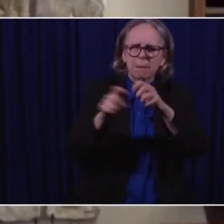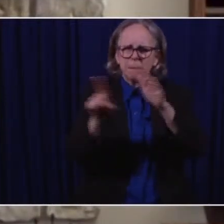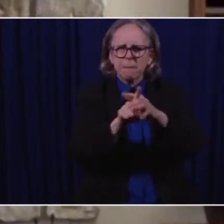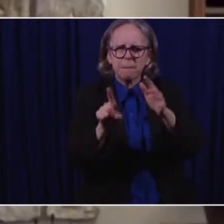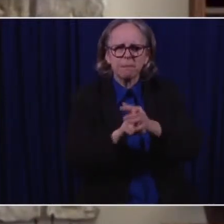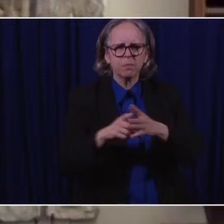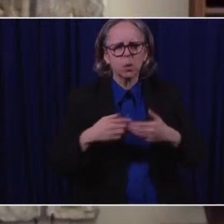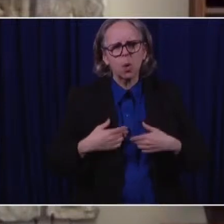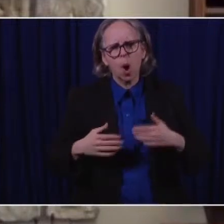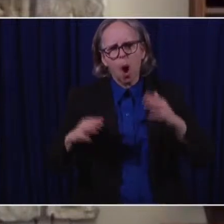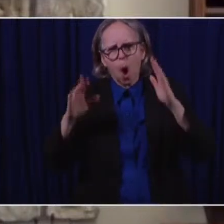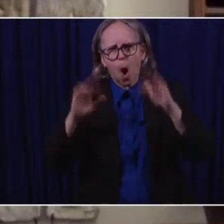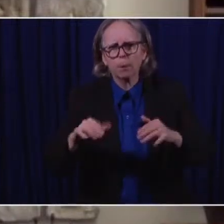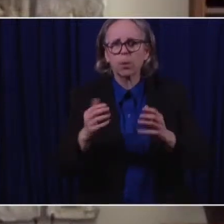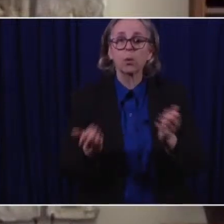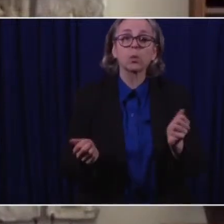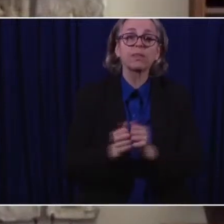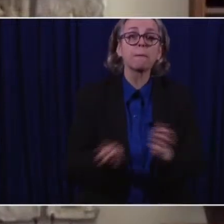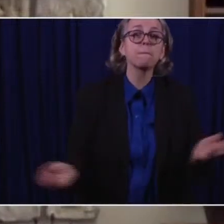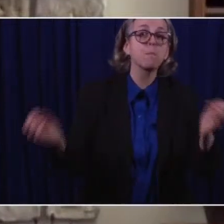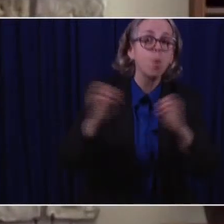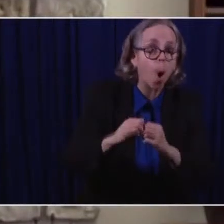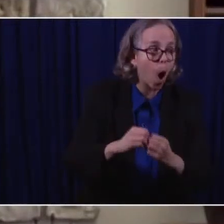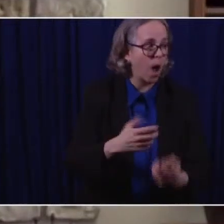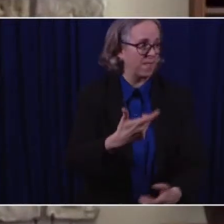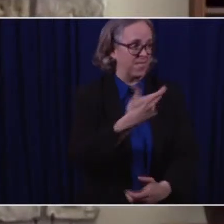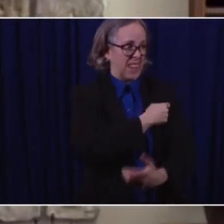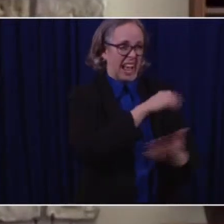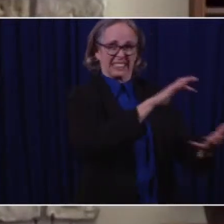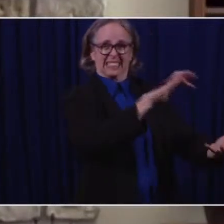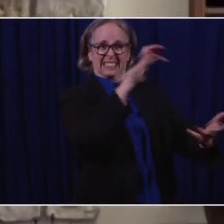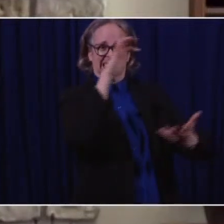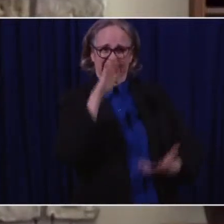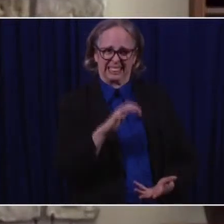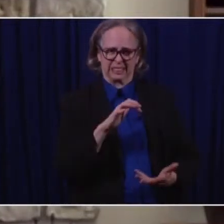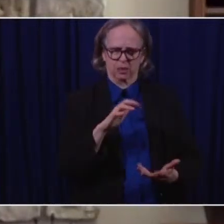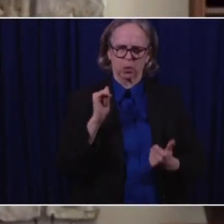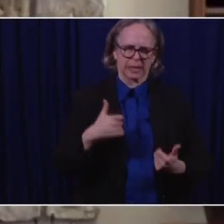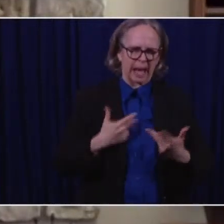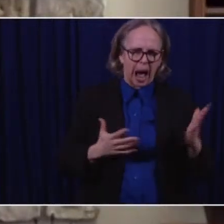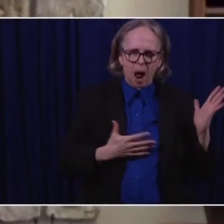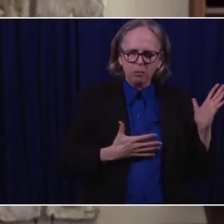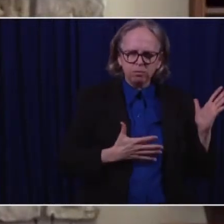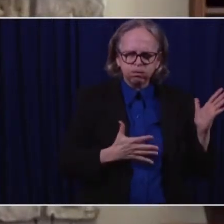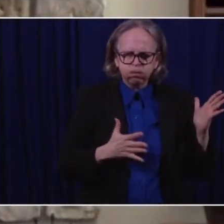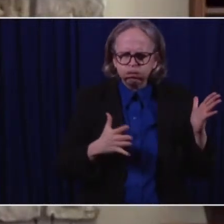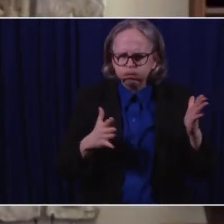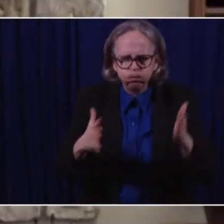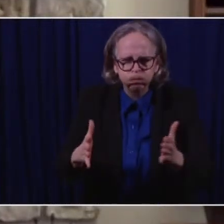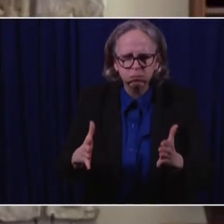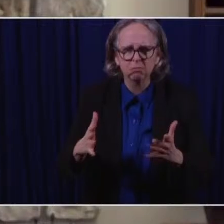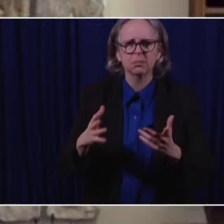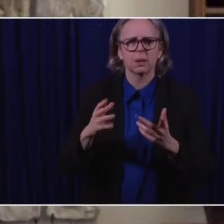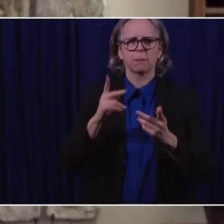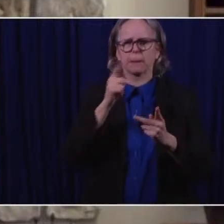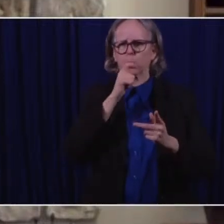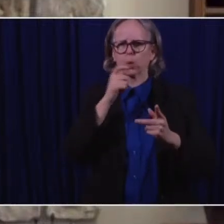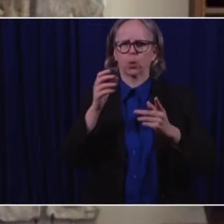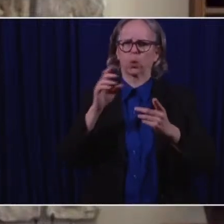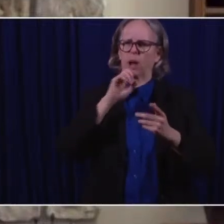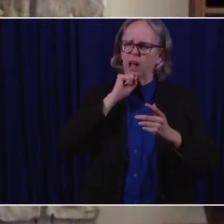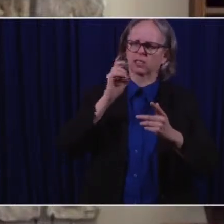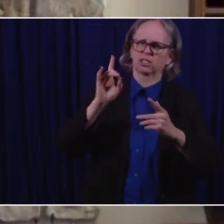week, with most of it going, 3/4 of it basically going to that age group, I think